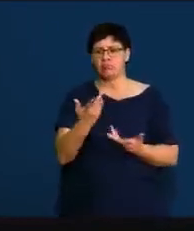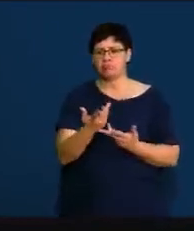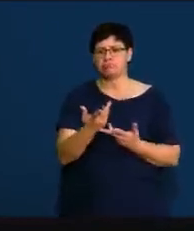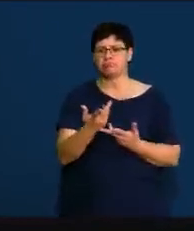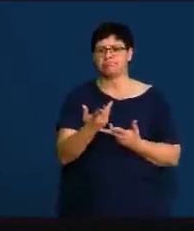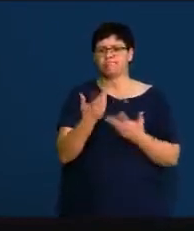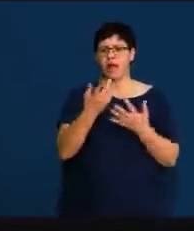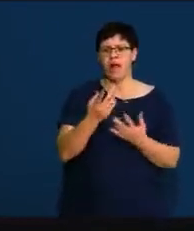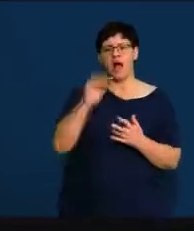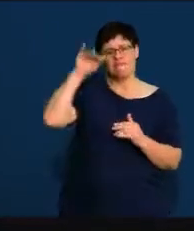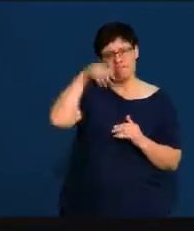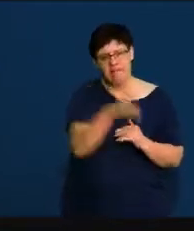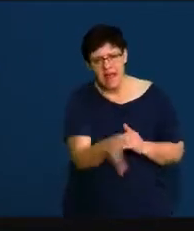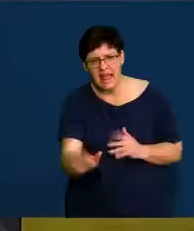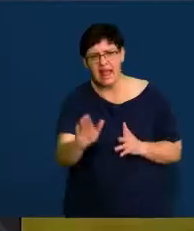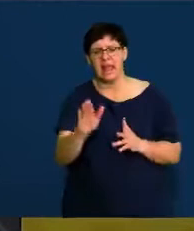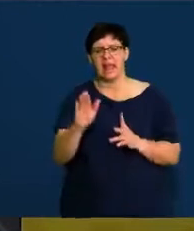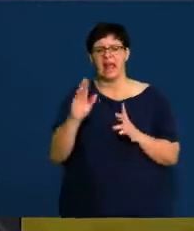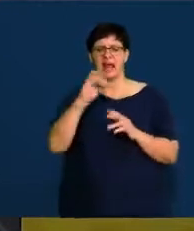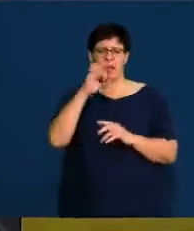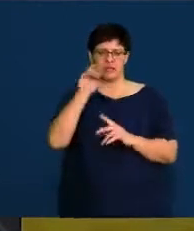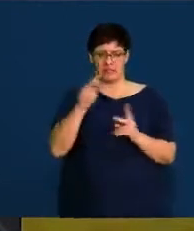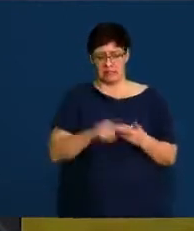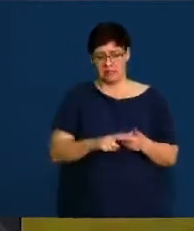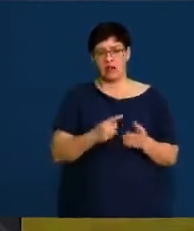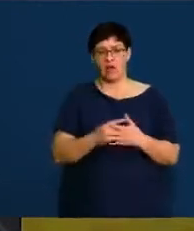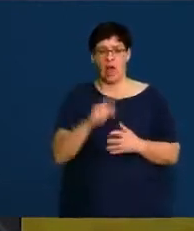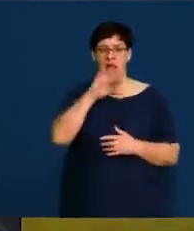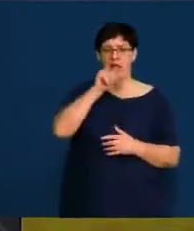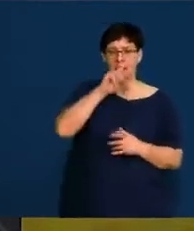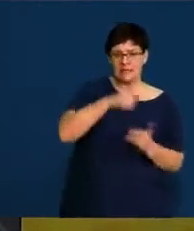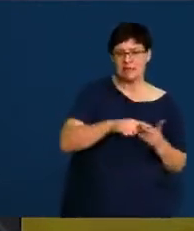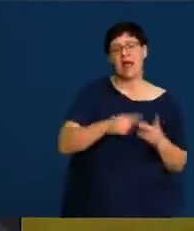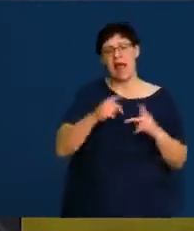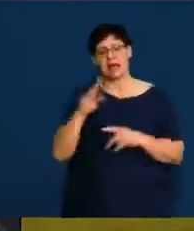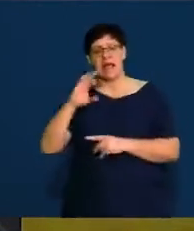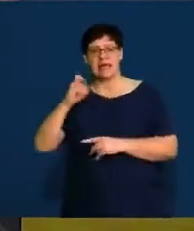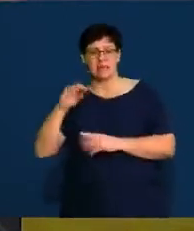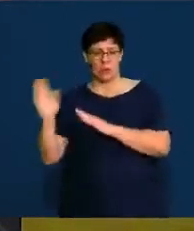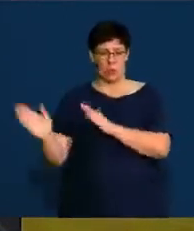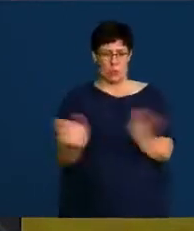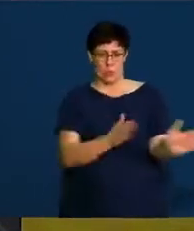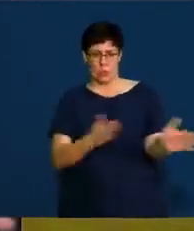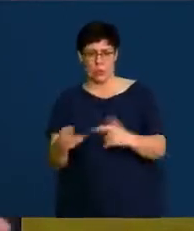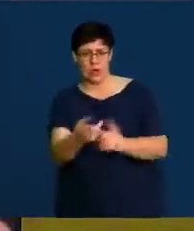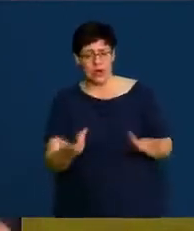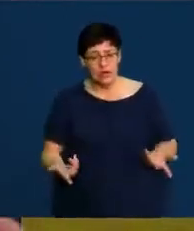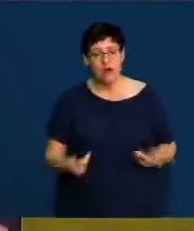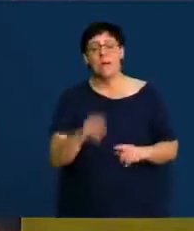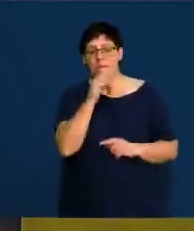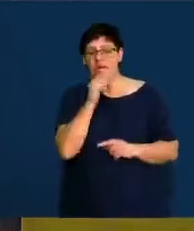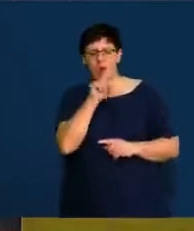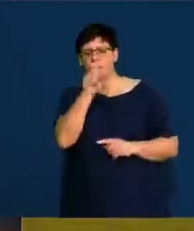I'm talking about, the microclimate within a valley, your anabatic and your katabatic winds. And what was this question all